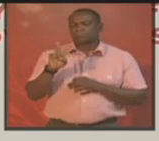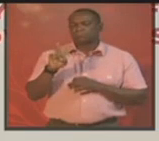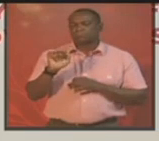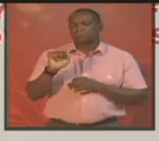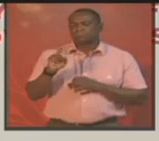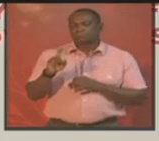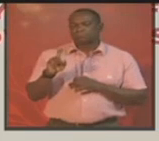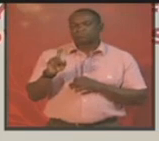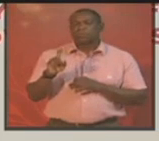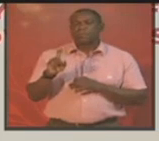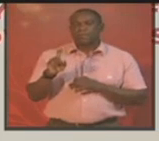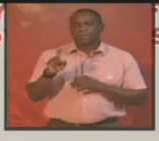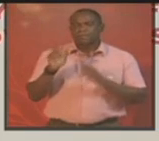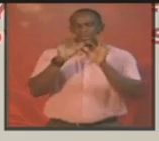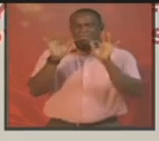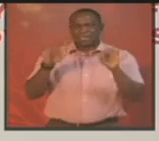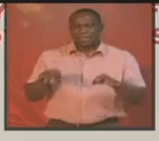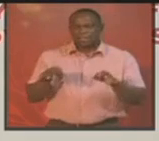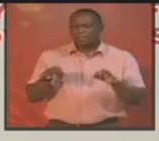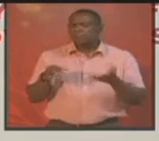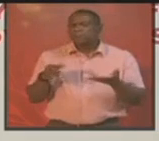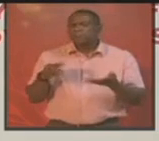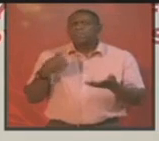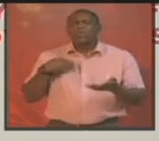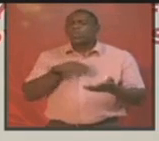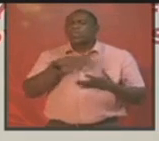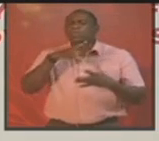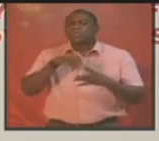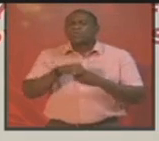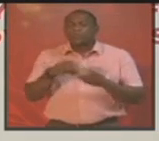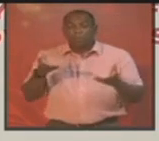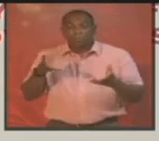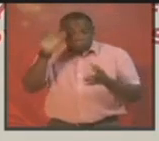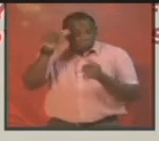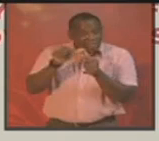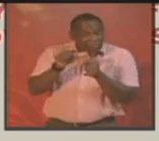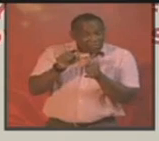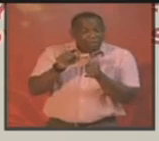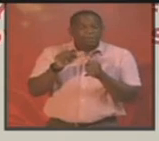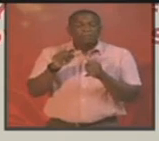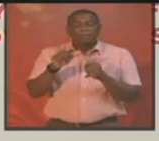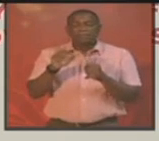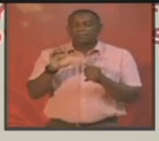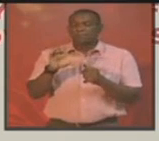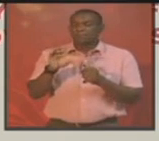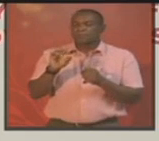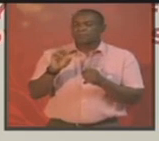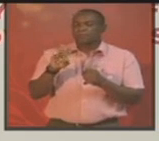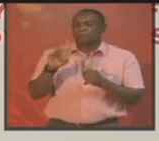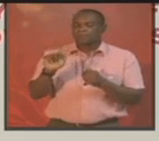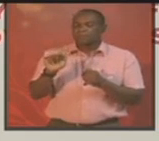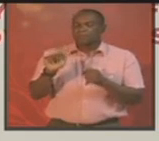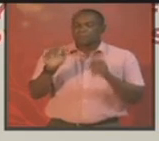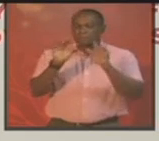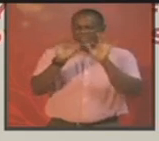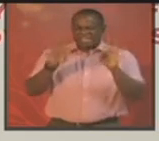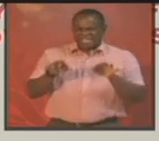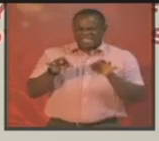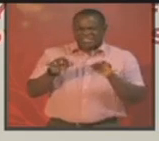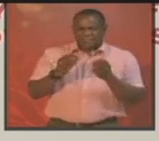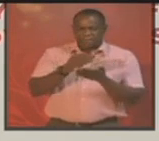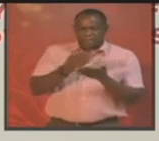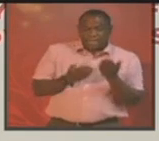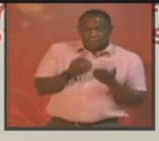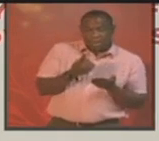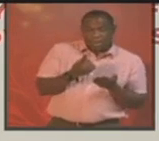reminder, under the COVAX facility in phase 1, we will get proportional allocation